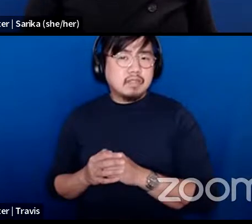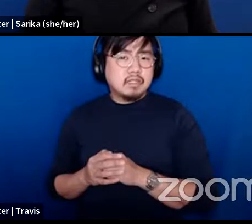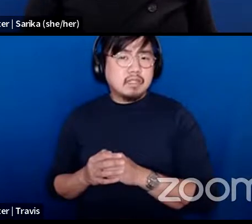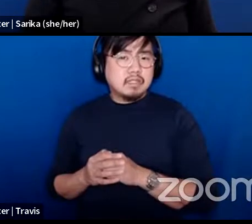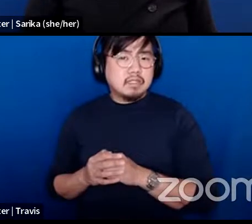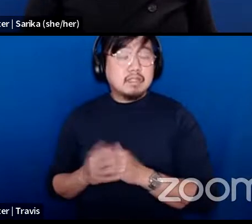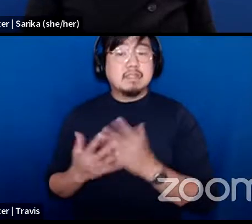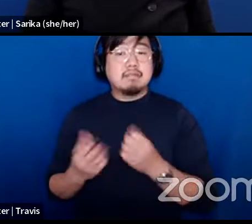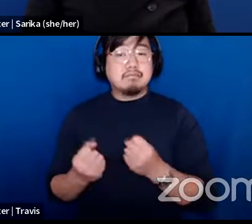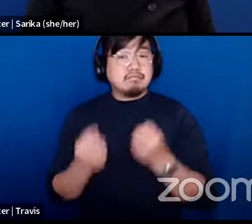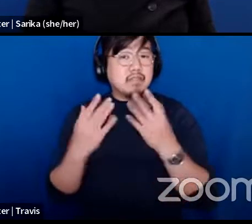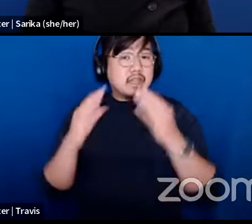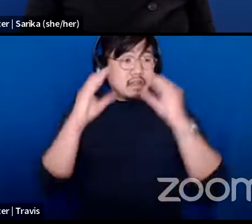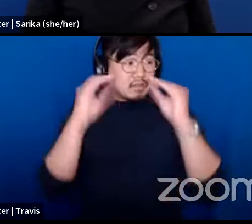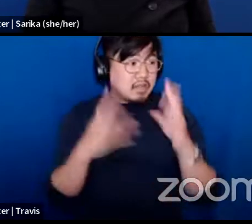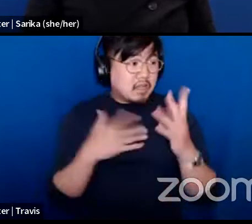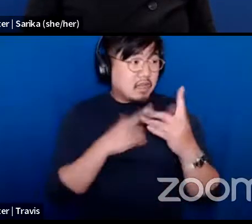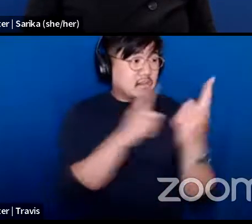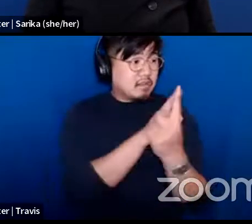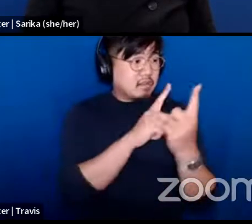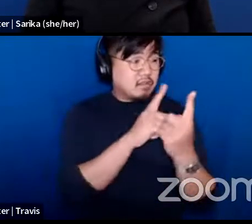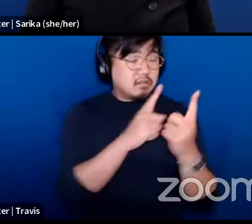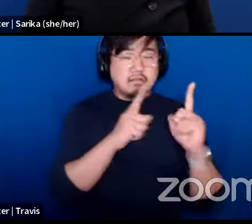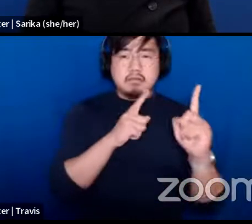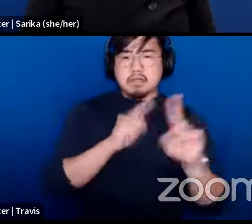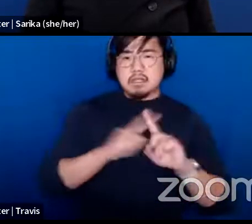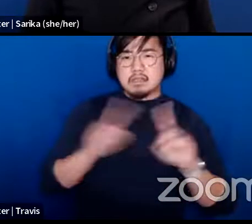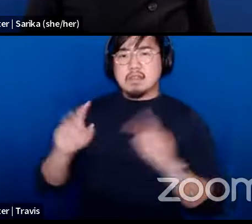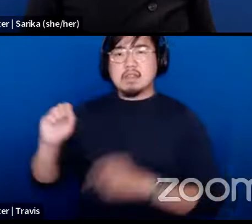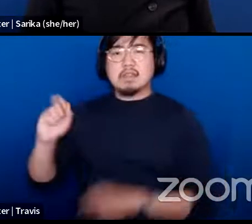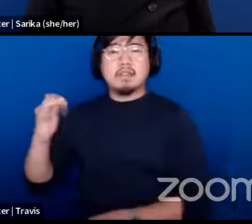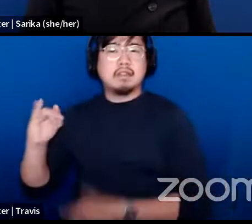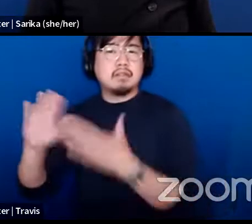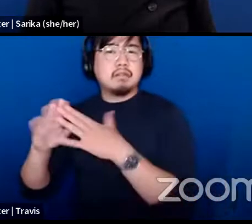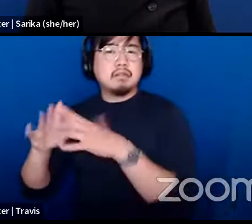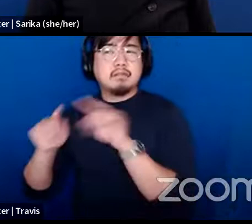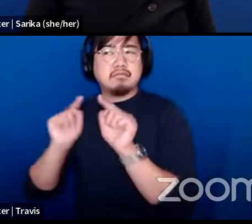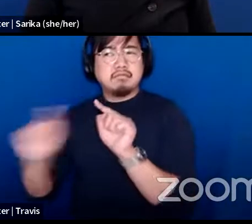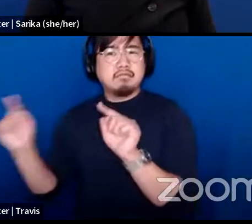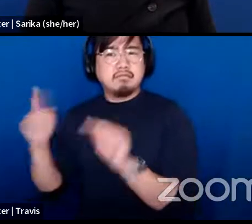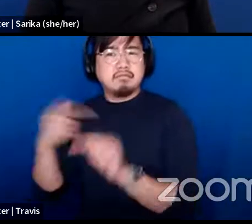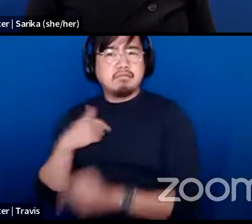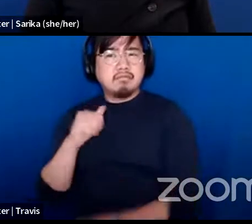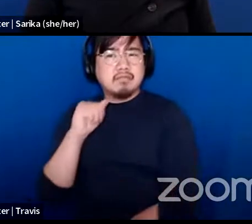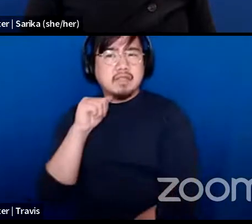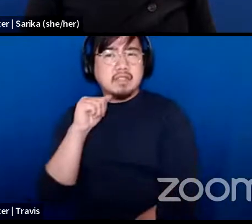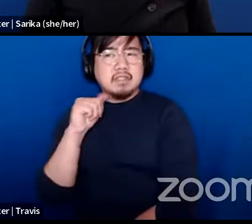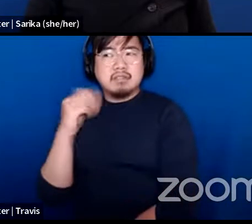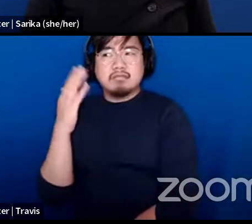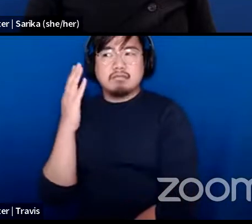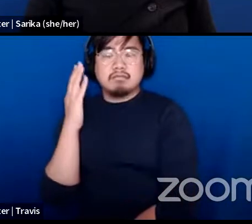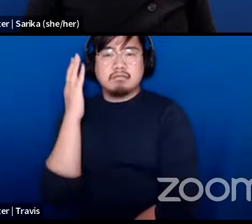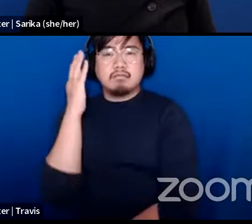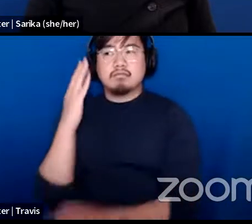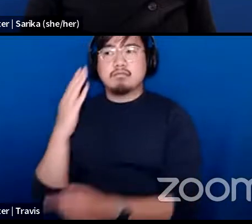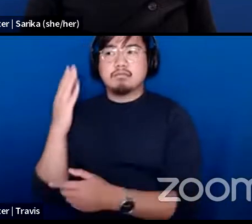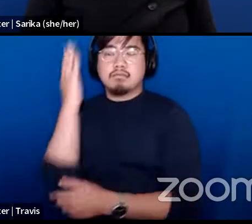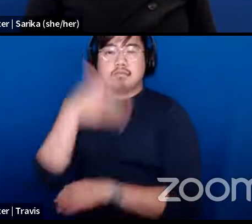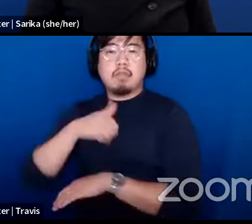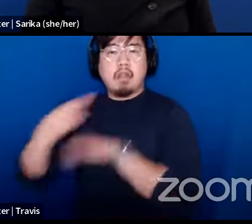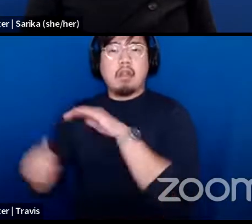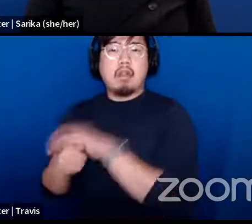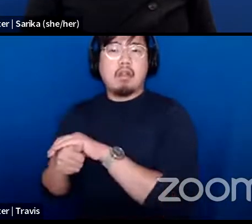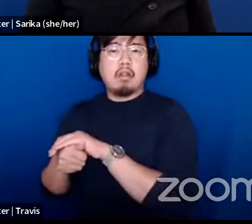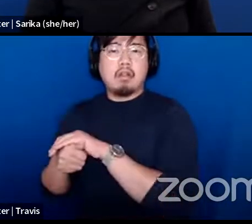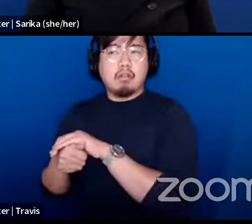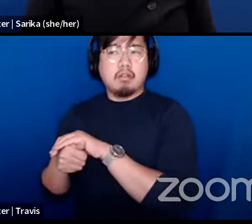I interviewed have said, SGI communities do not suffer from invisibility or culturally